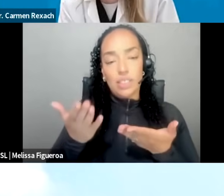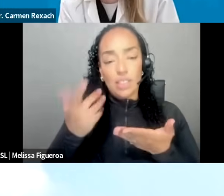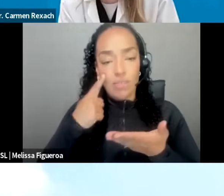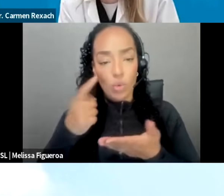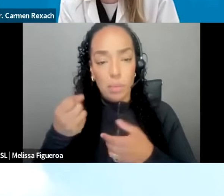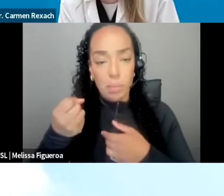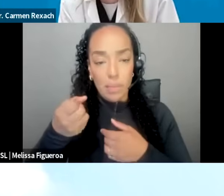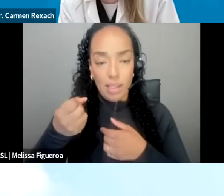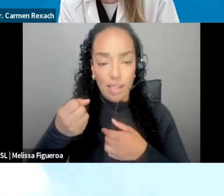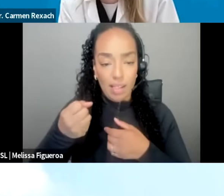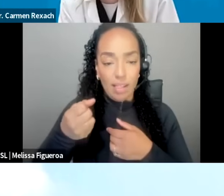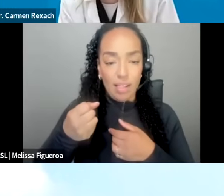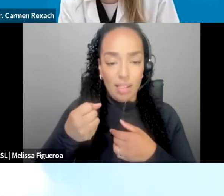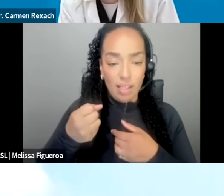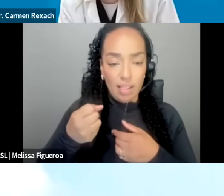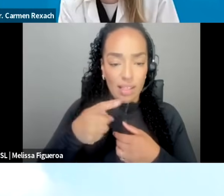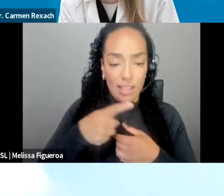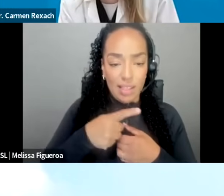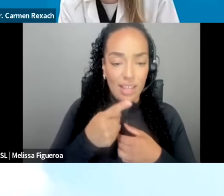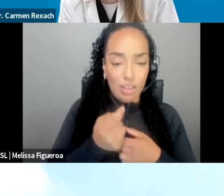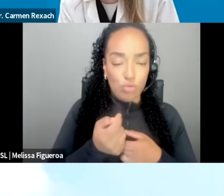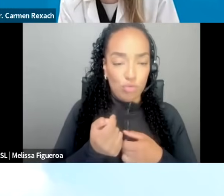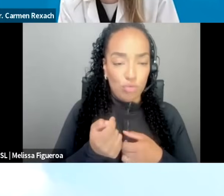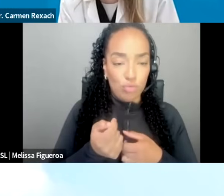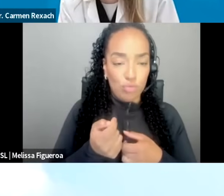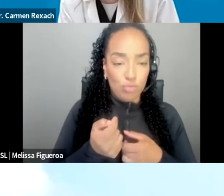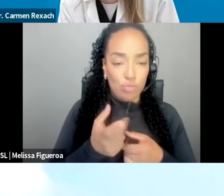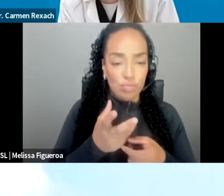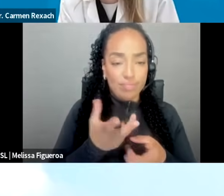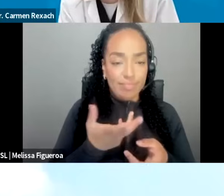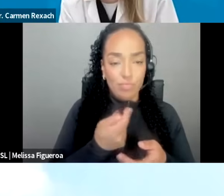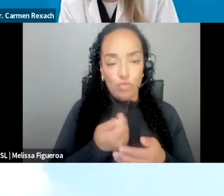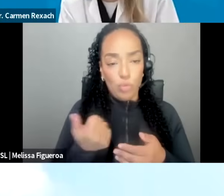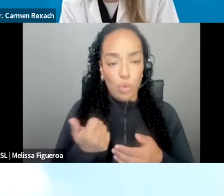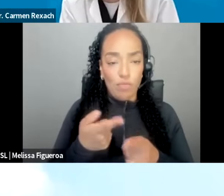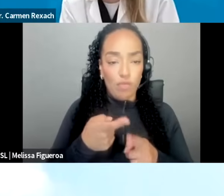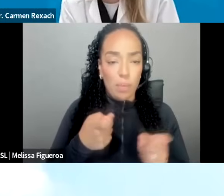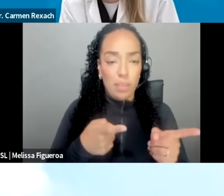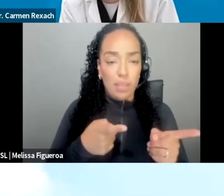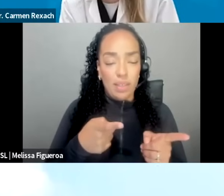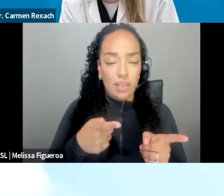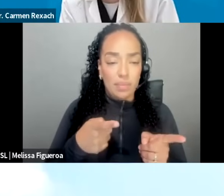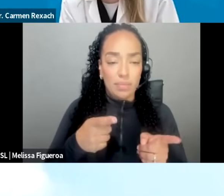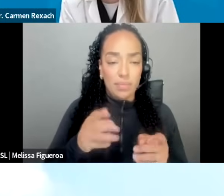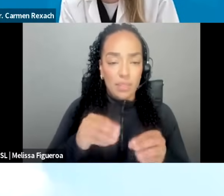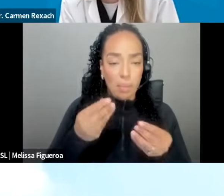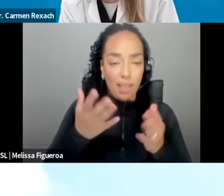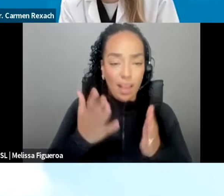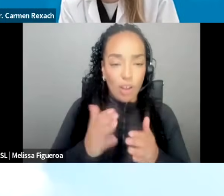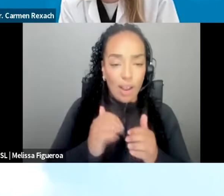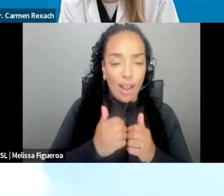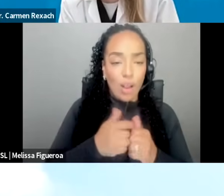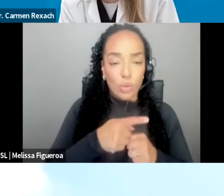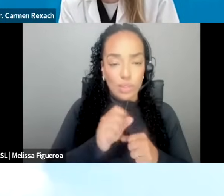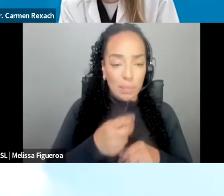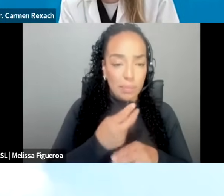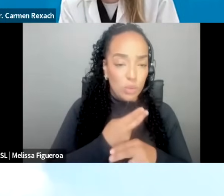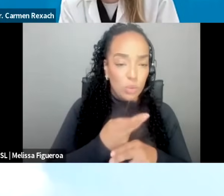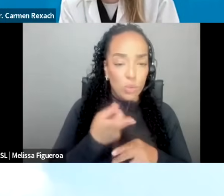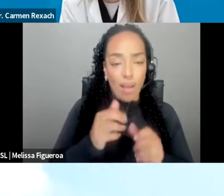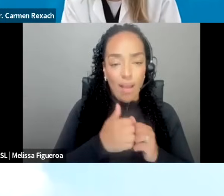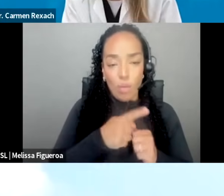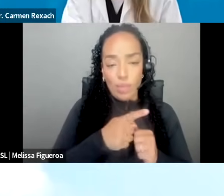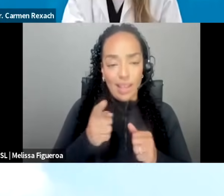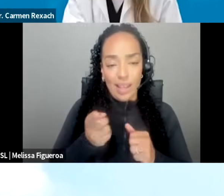milk that's been condemned and removed from the supplier about how it can be used or how it's disposed of or anything like that?